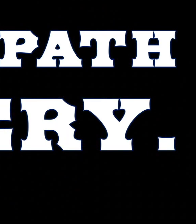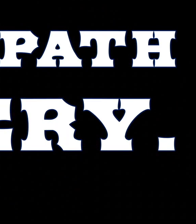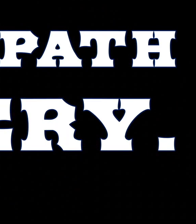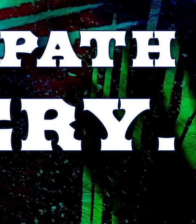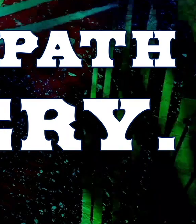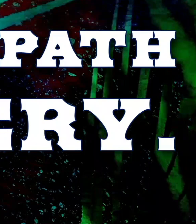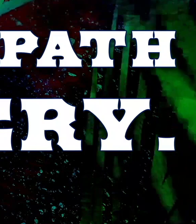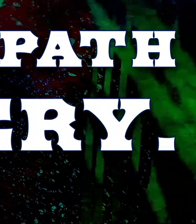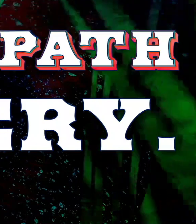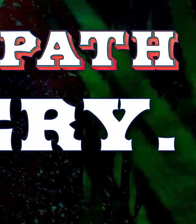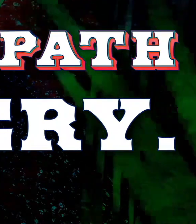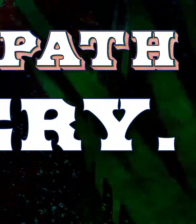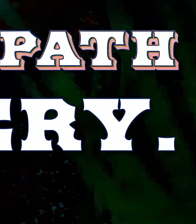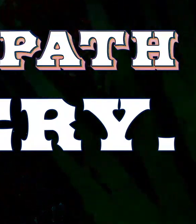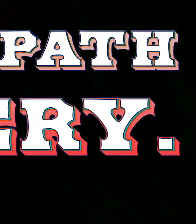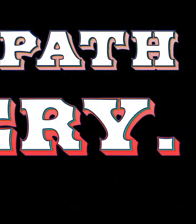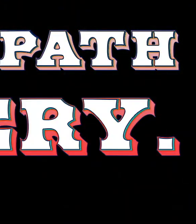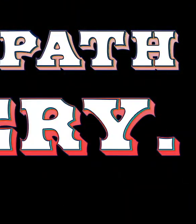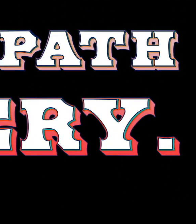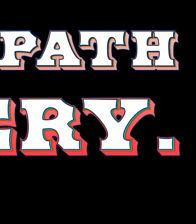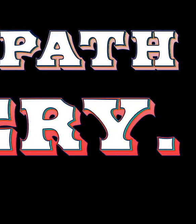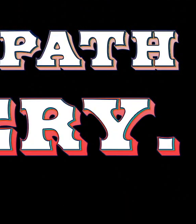high, and close the path to